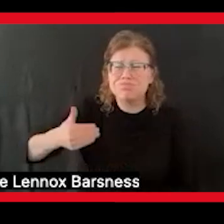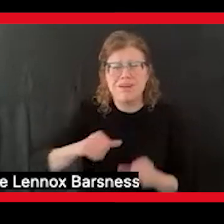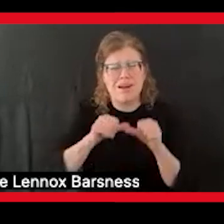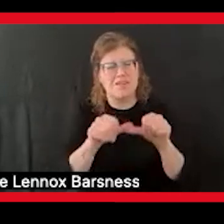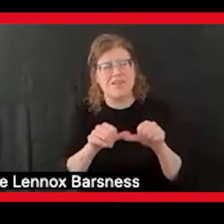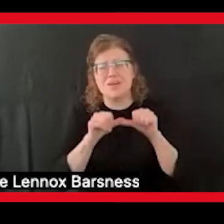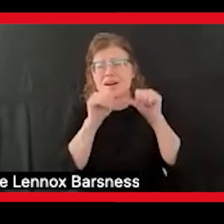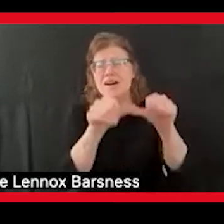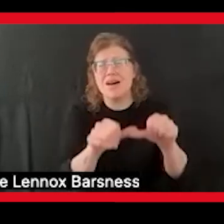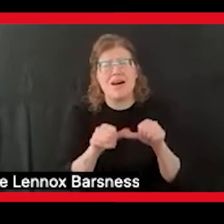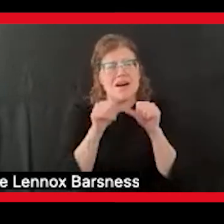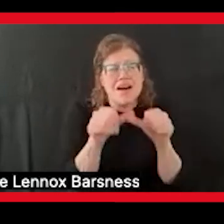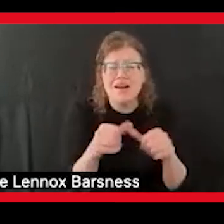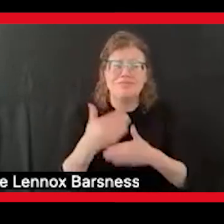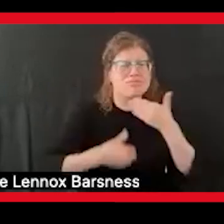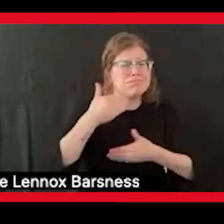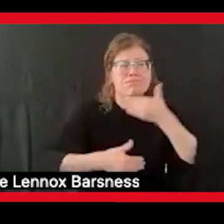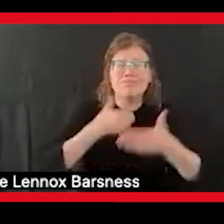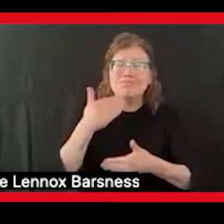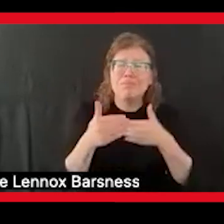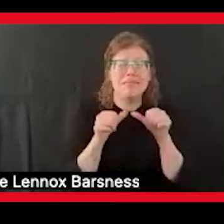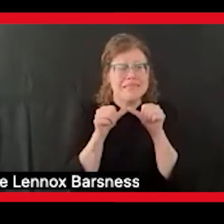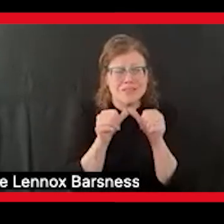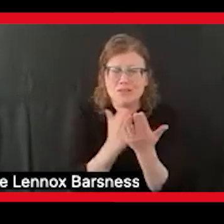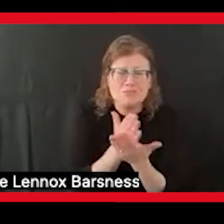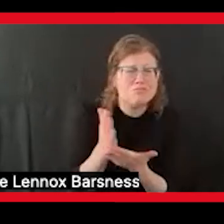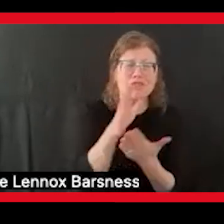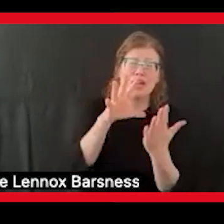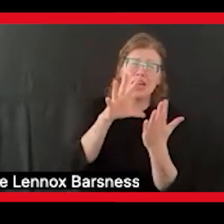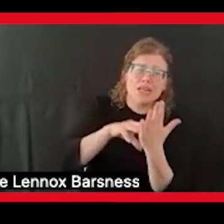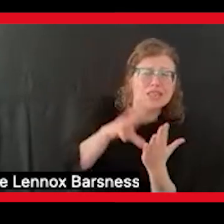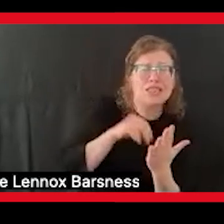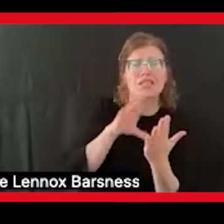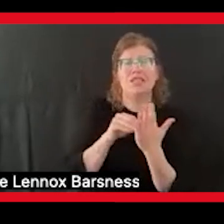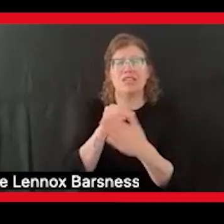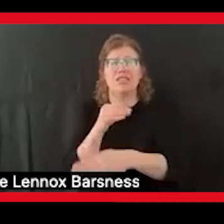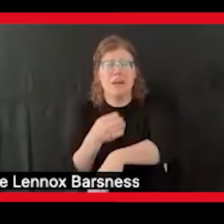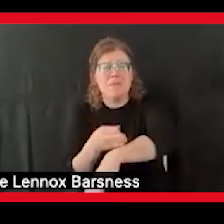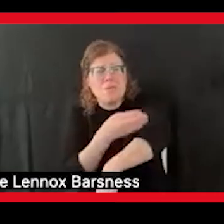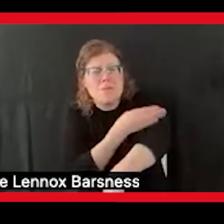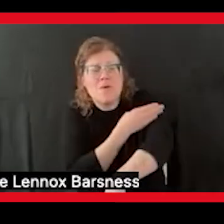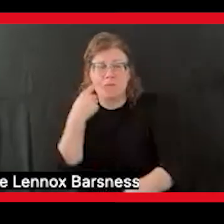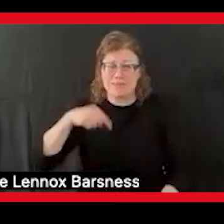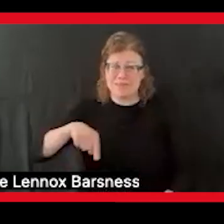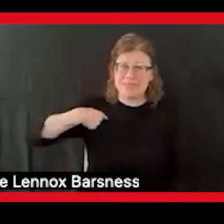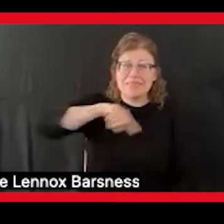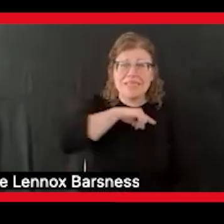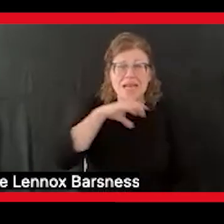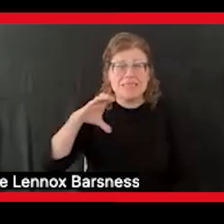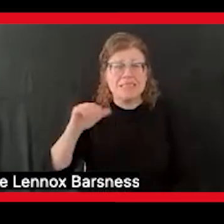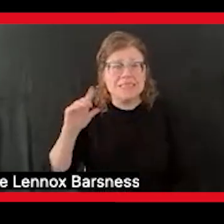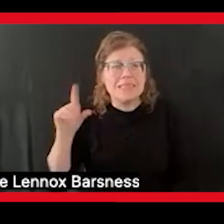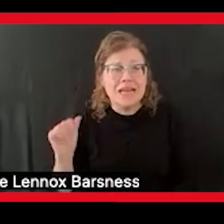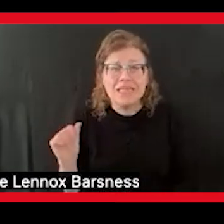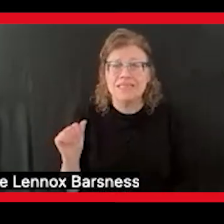continuous learning and improvement for us at CADA. As a public funder, we